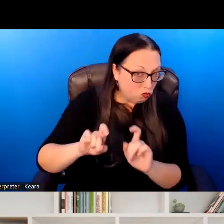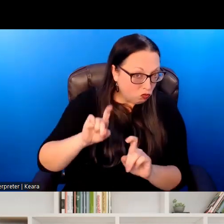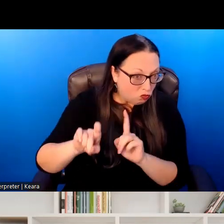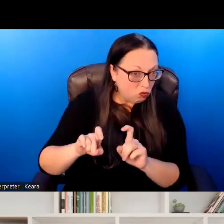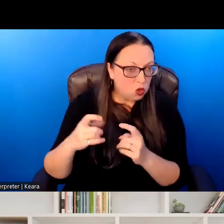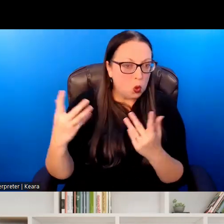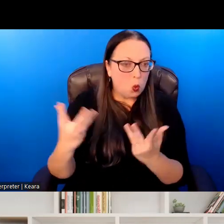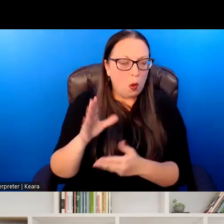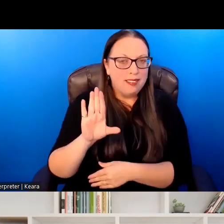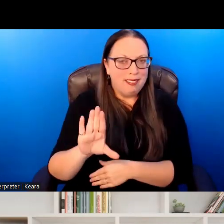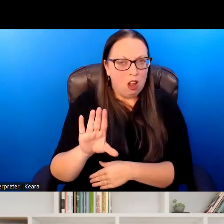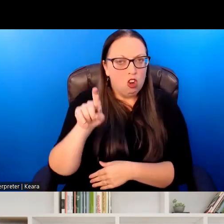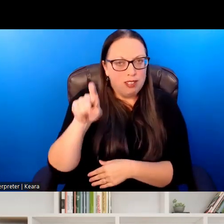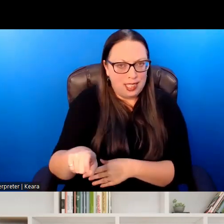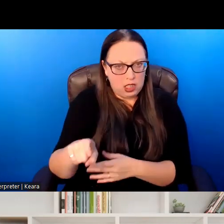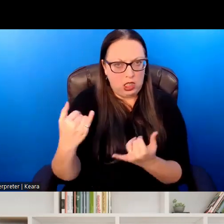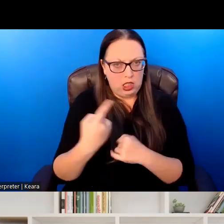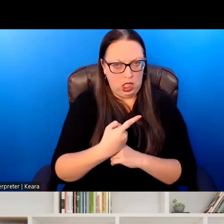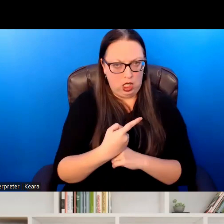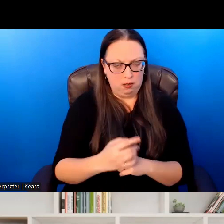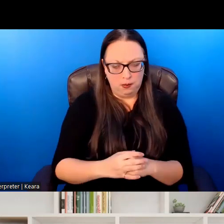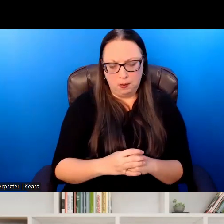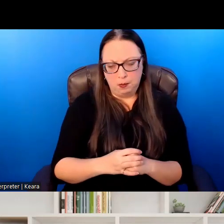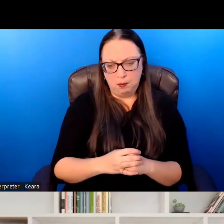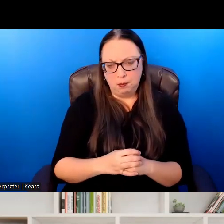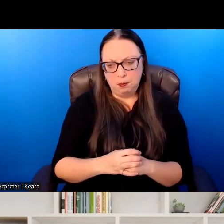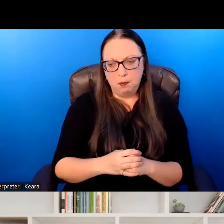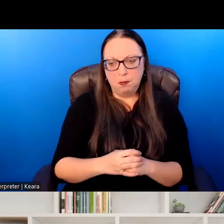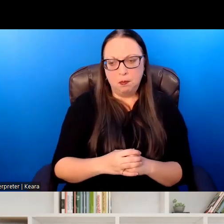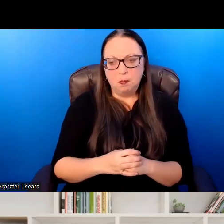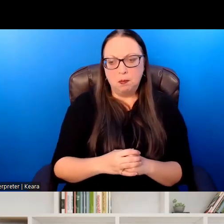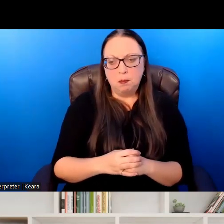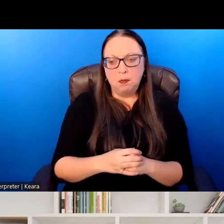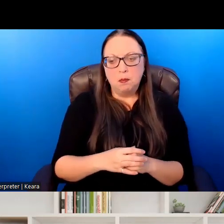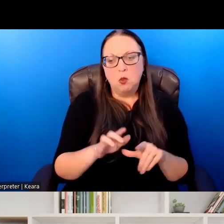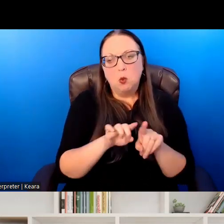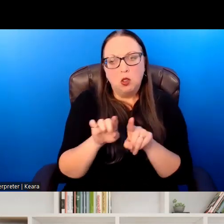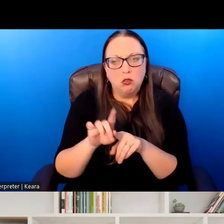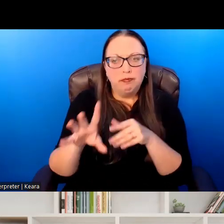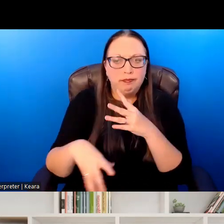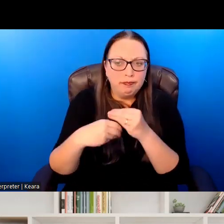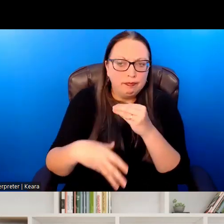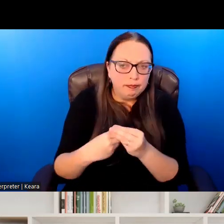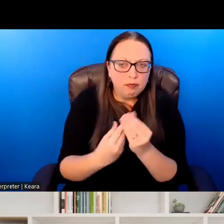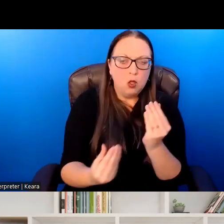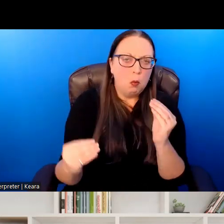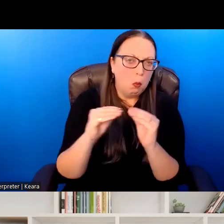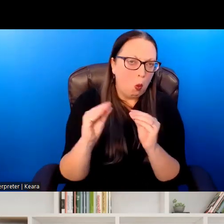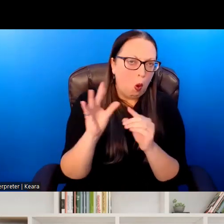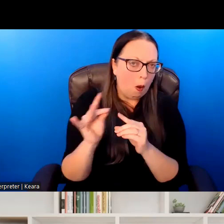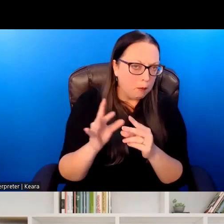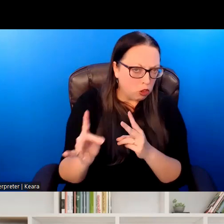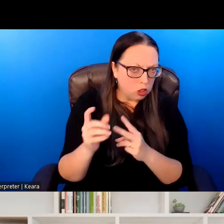is their need today? And we also work on adding more options to our warm lines, such